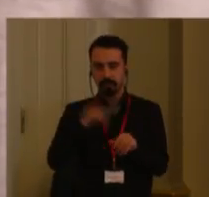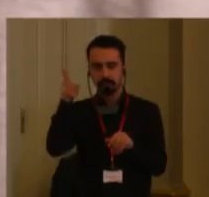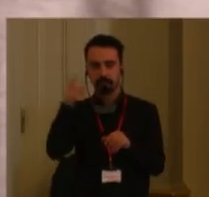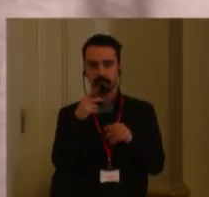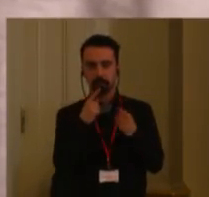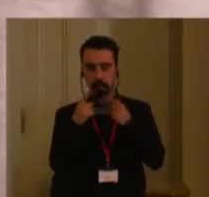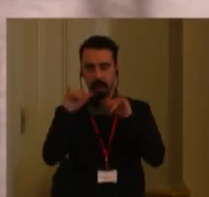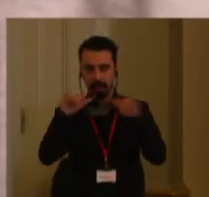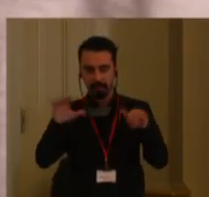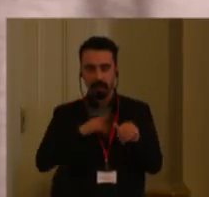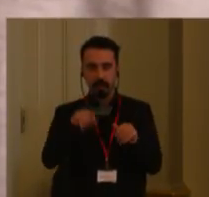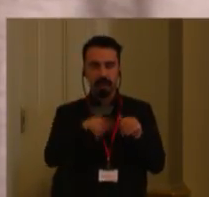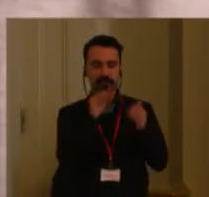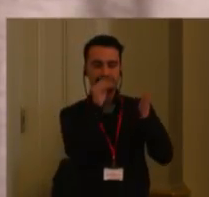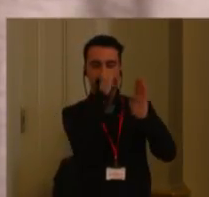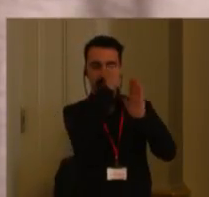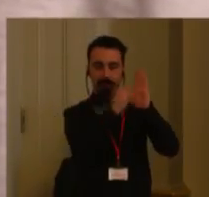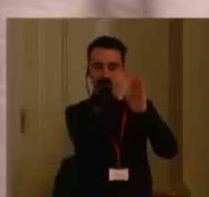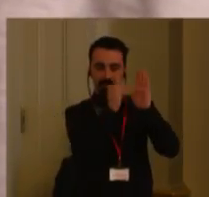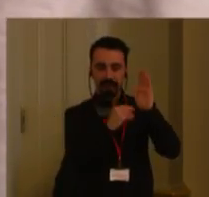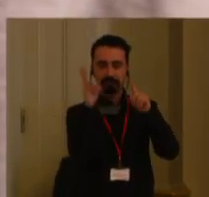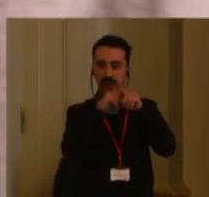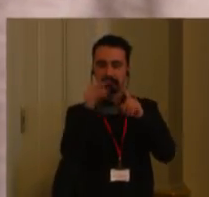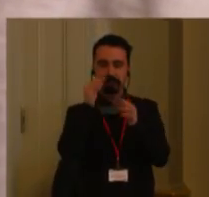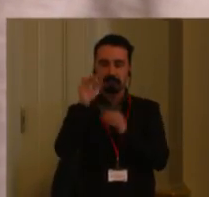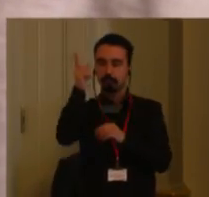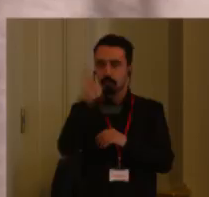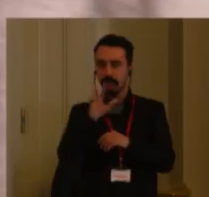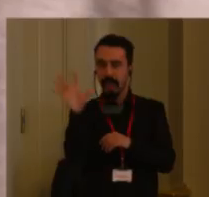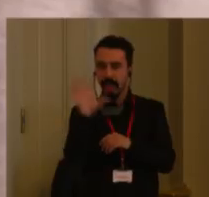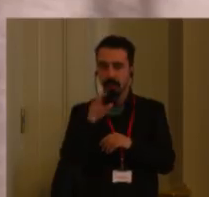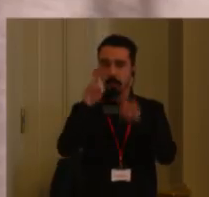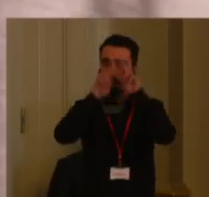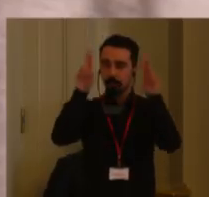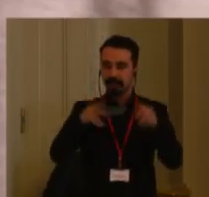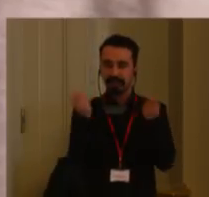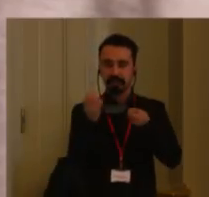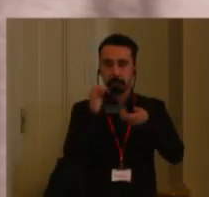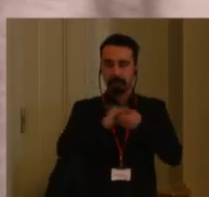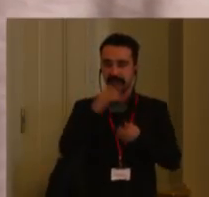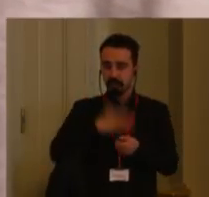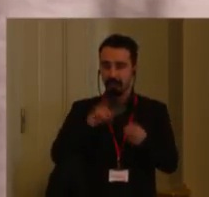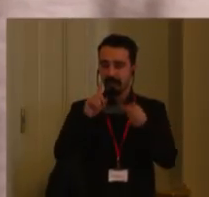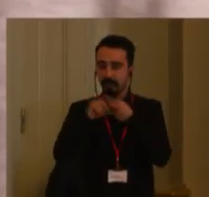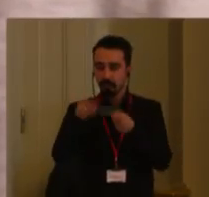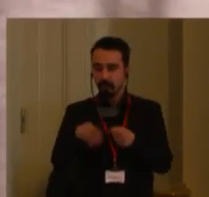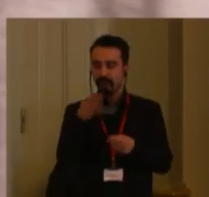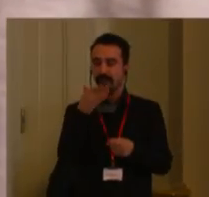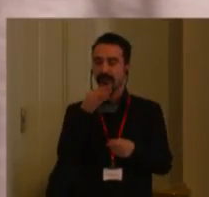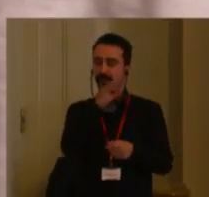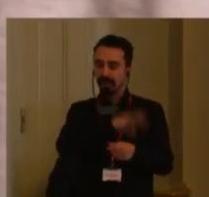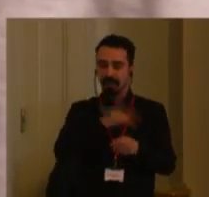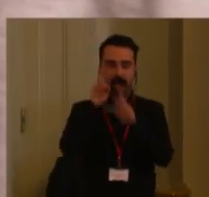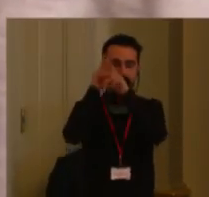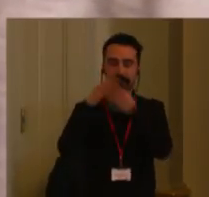surveyed felt that international engagement was crucial to achieving their goals. Creating those